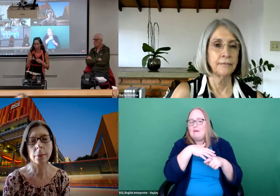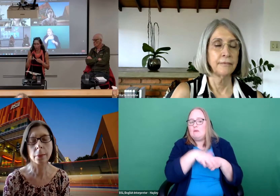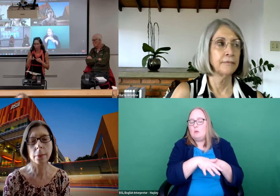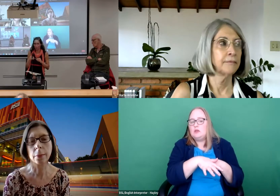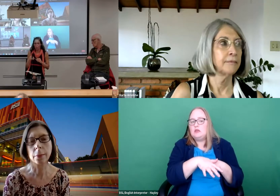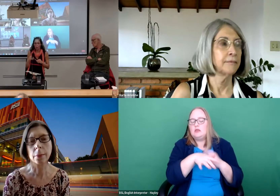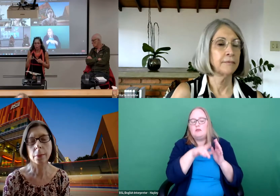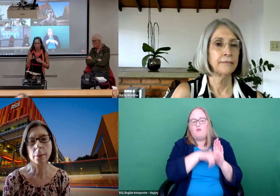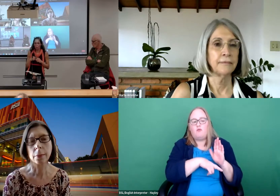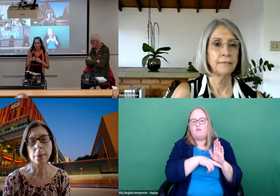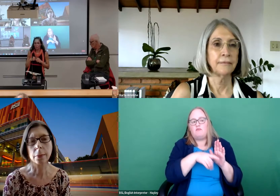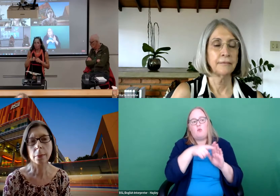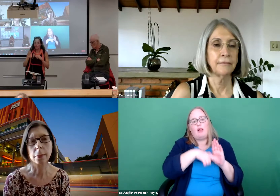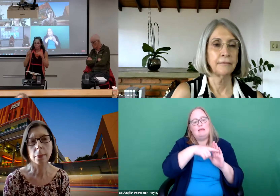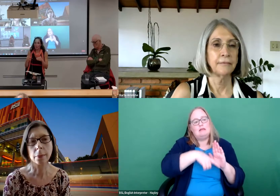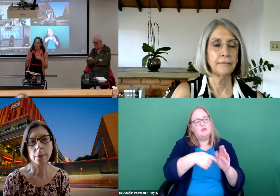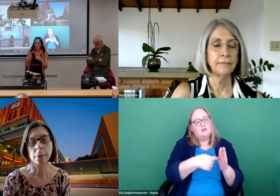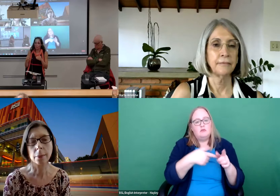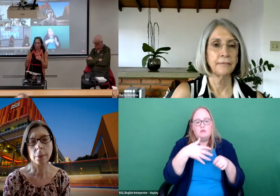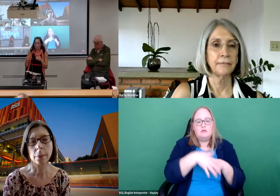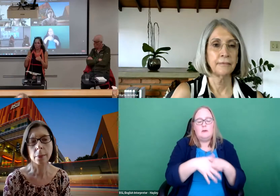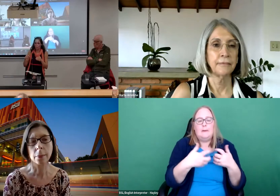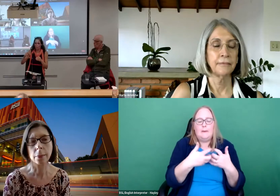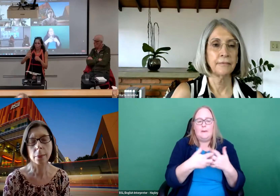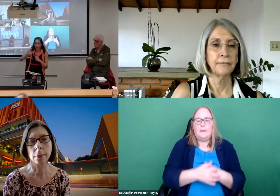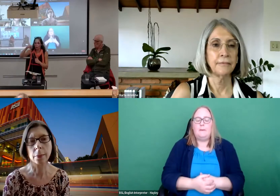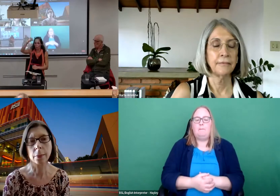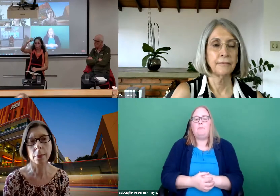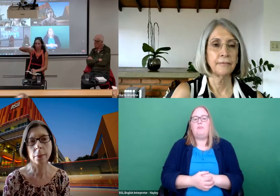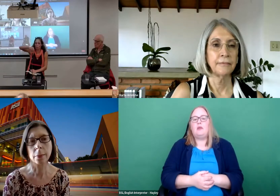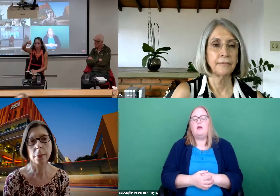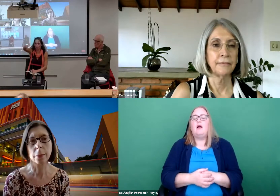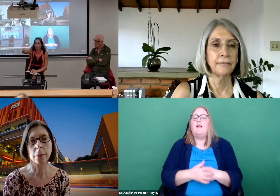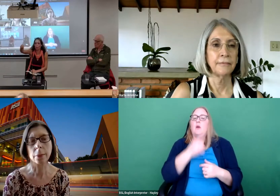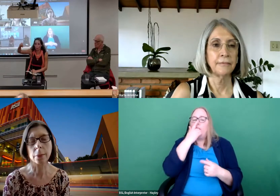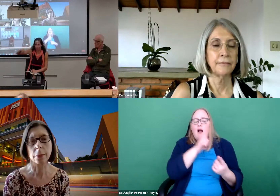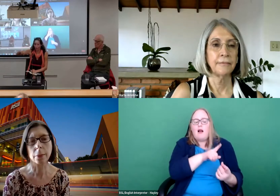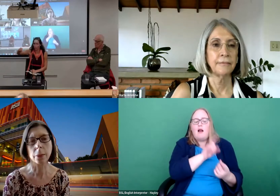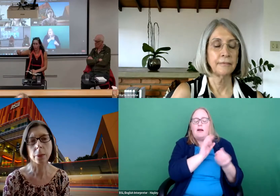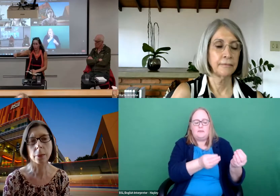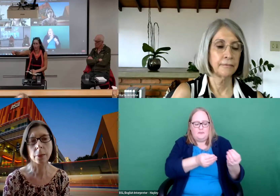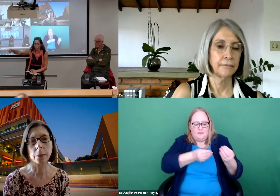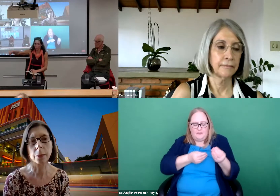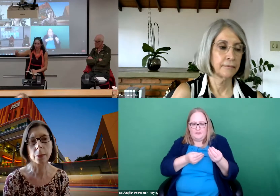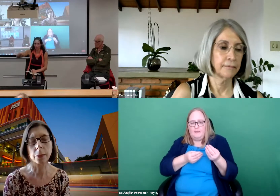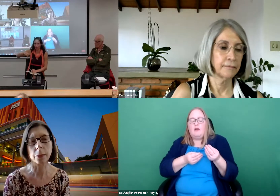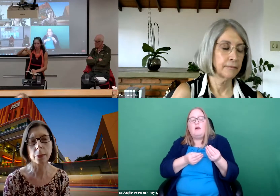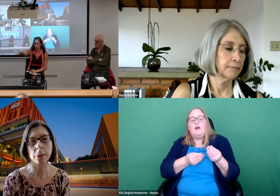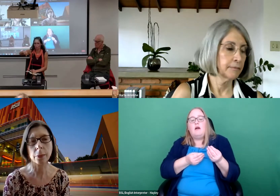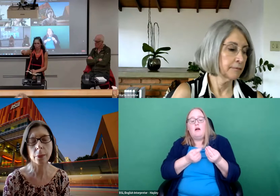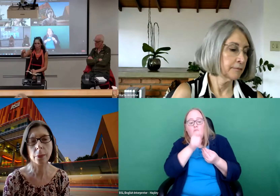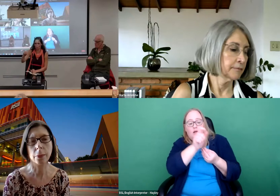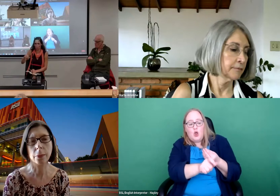broader policies. And you can combine that with studying how, when an individual moves between different environments,